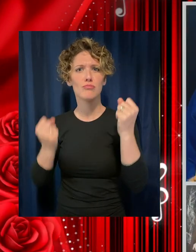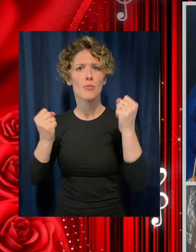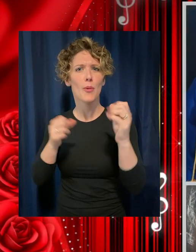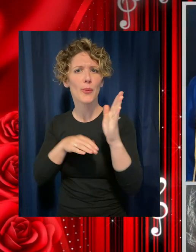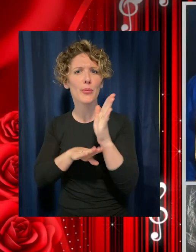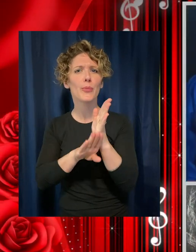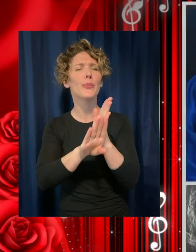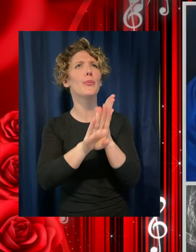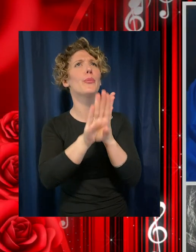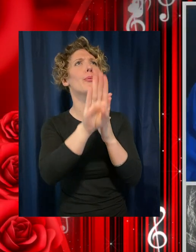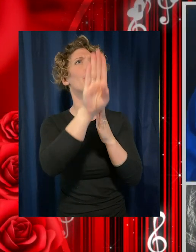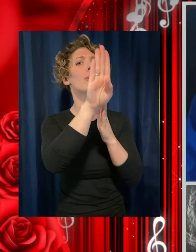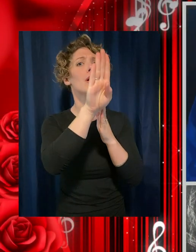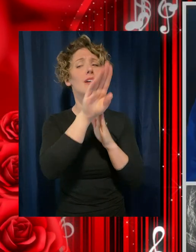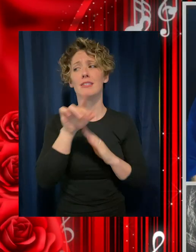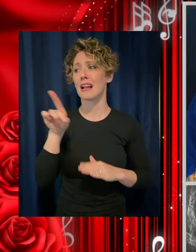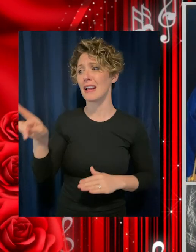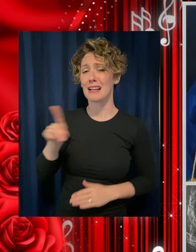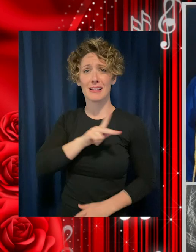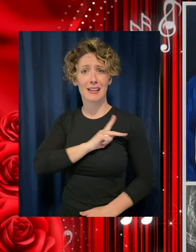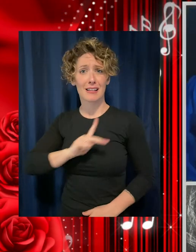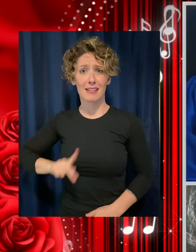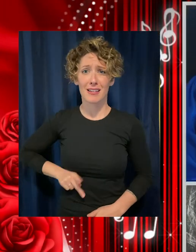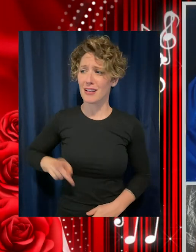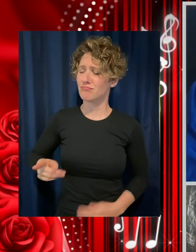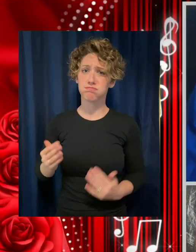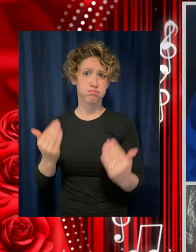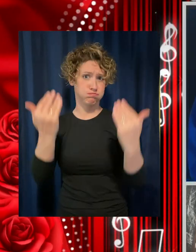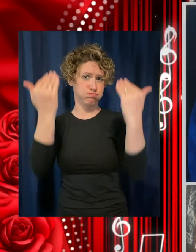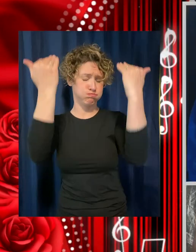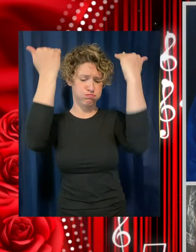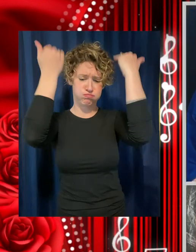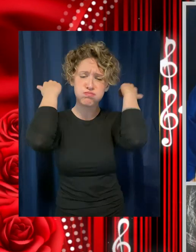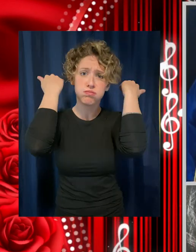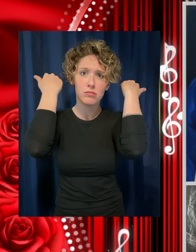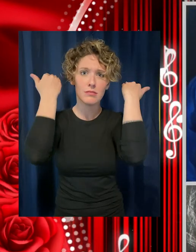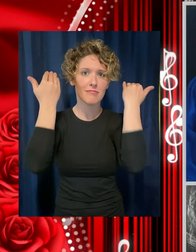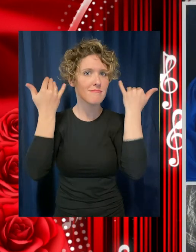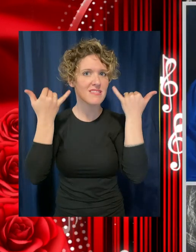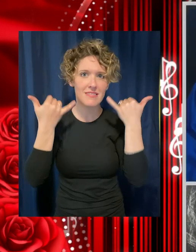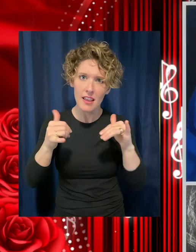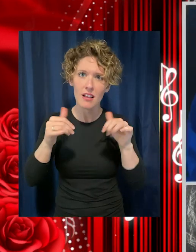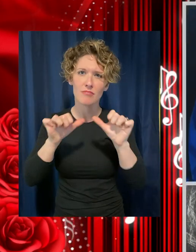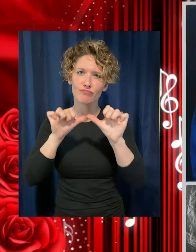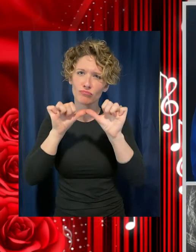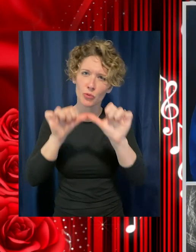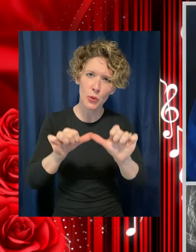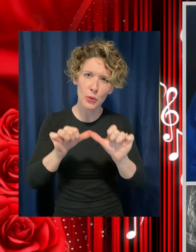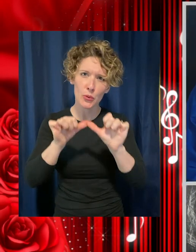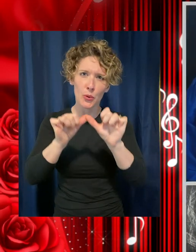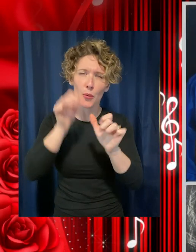the baffled king composing hallelujah.